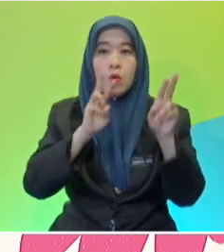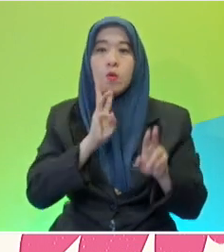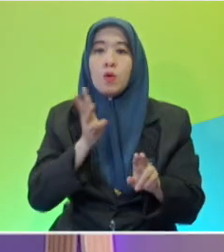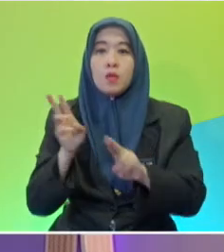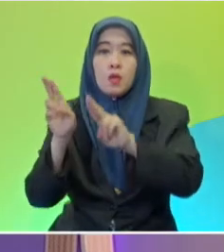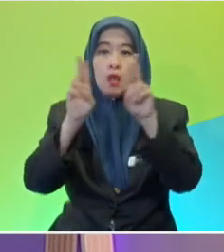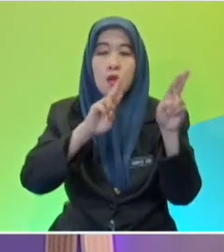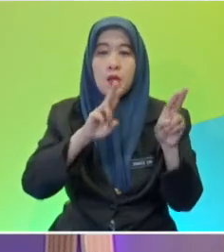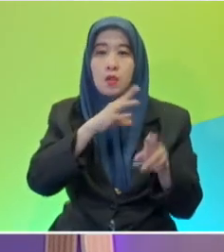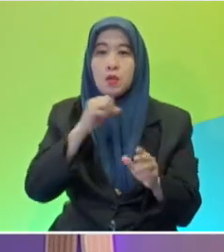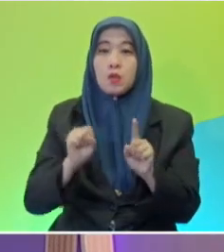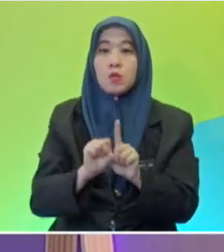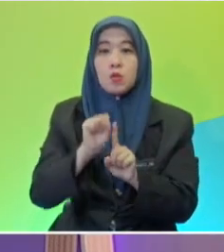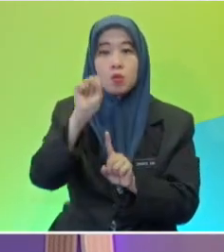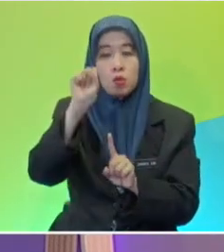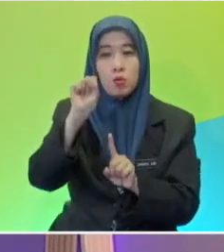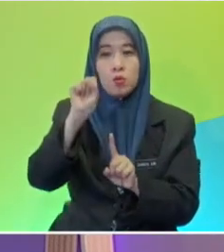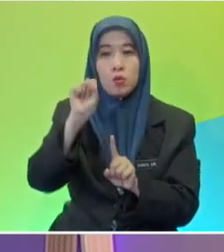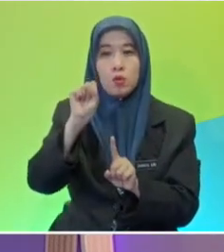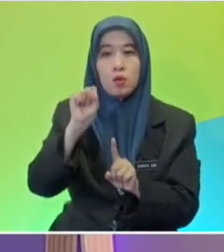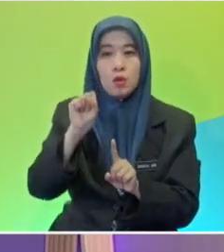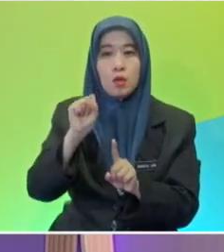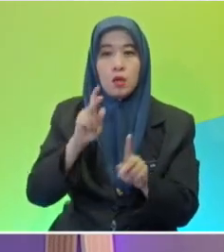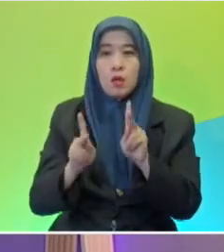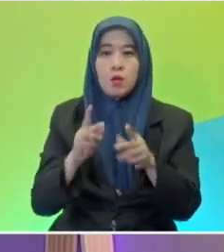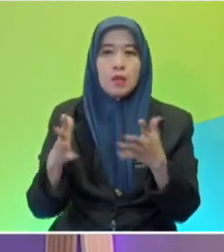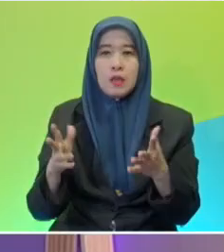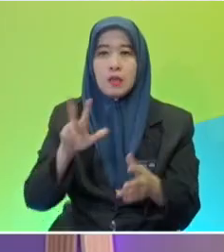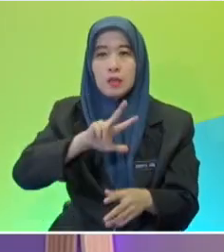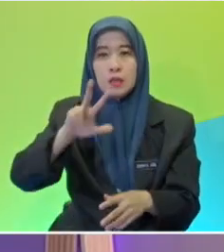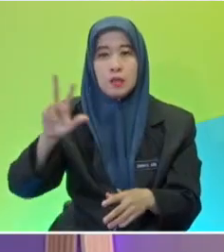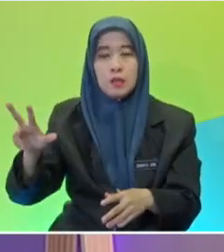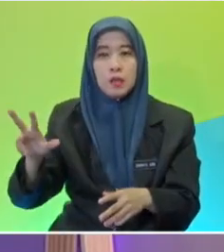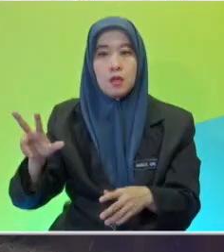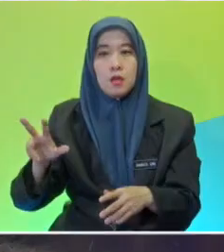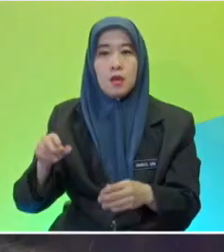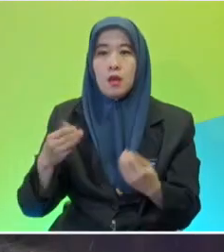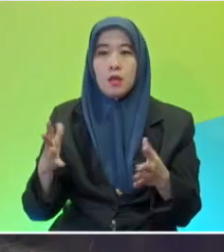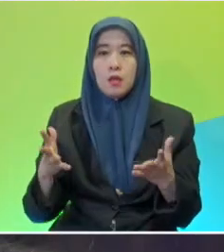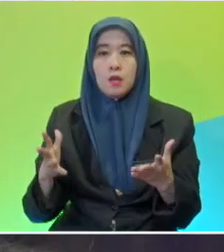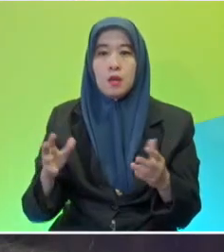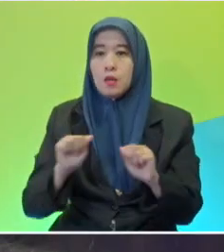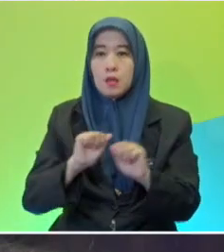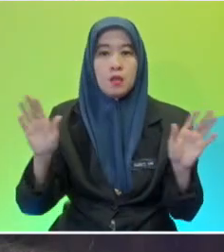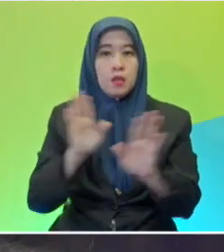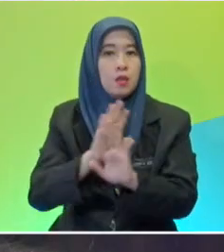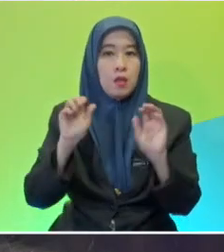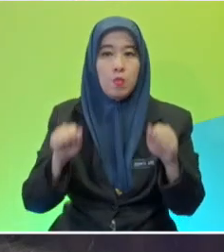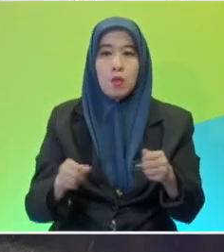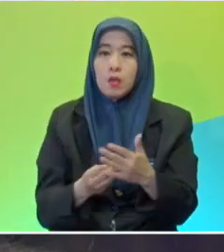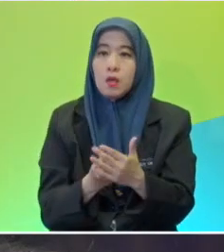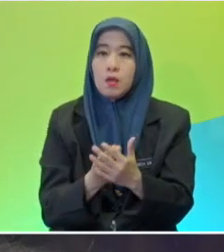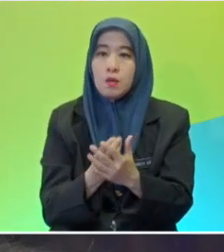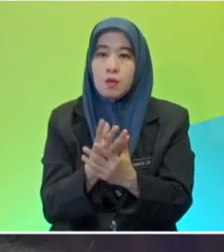Yeah. So if you see, without these three, the seed won't germinate. Okay, teacher, you keep on mentioning the word germinate.